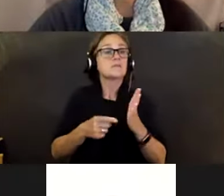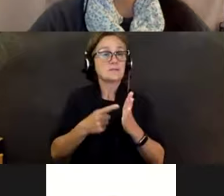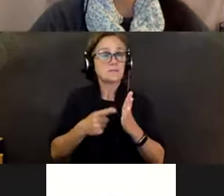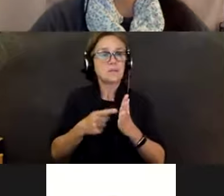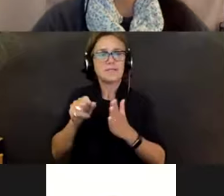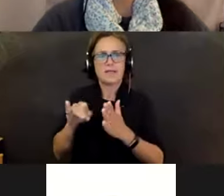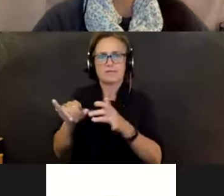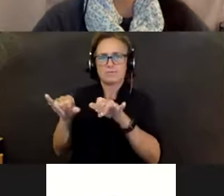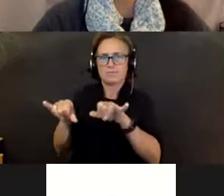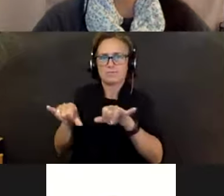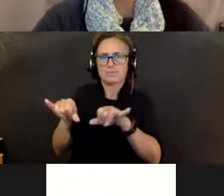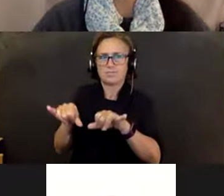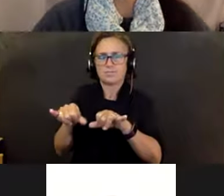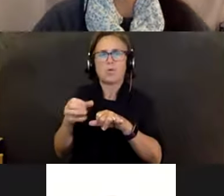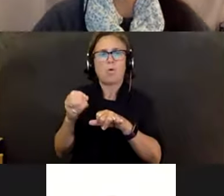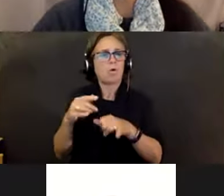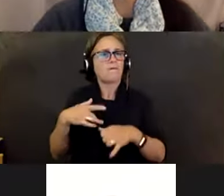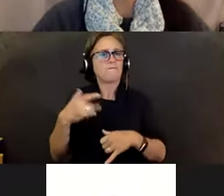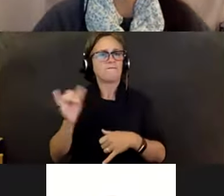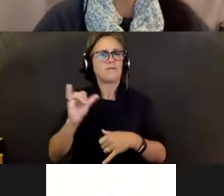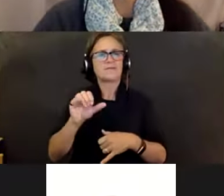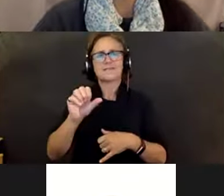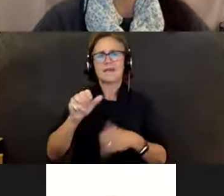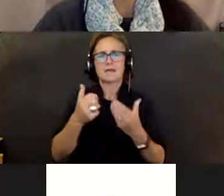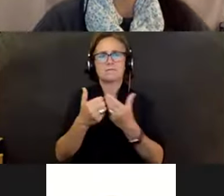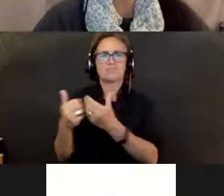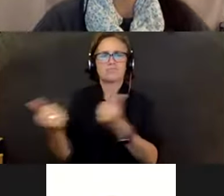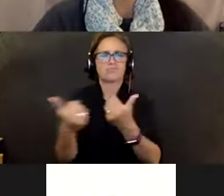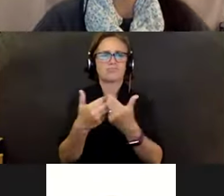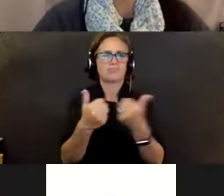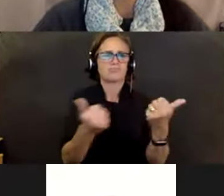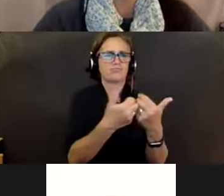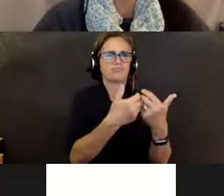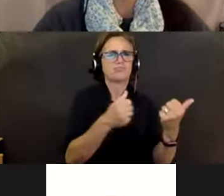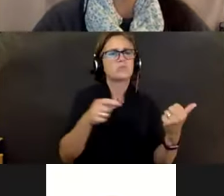when there's these segregated spaces, she recognizes them. So I would